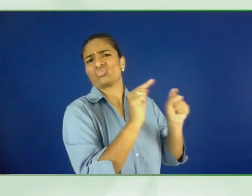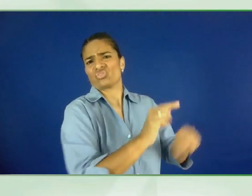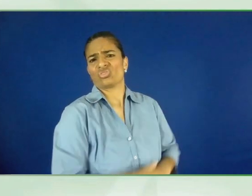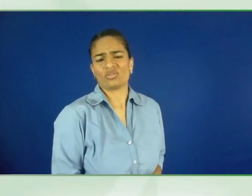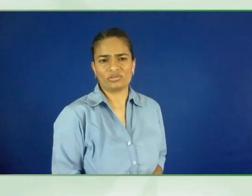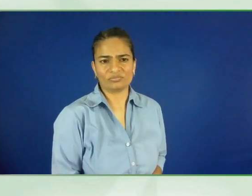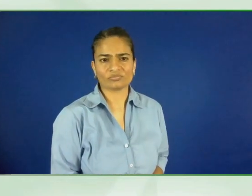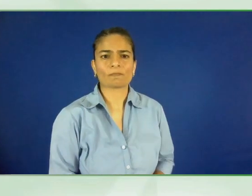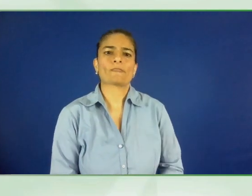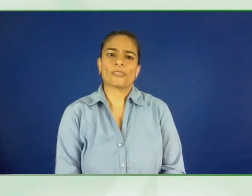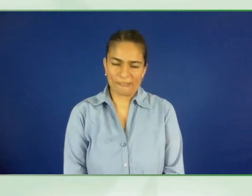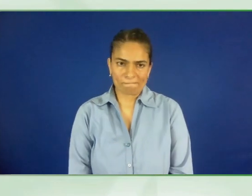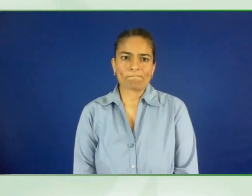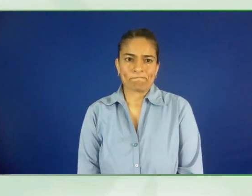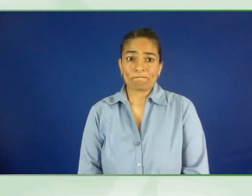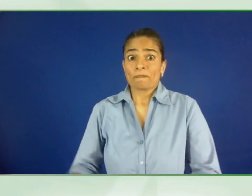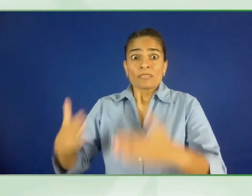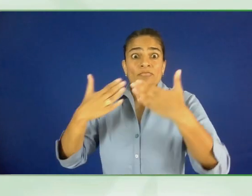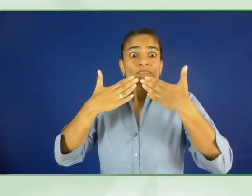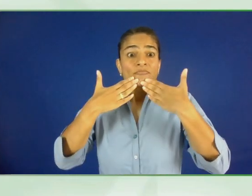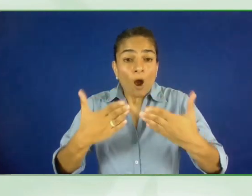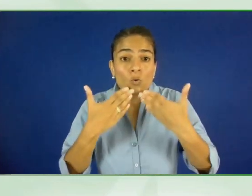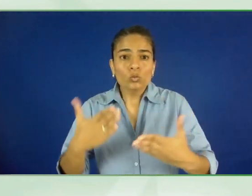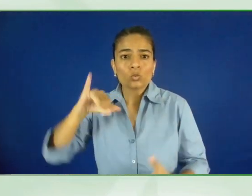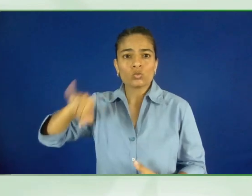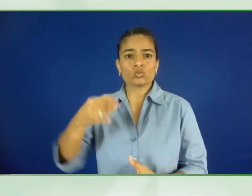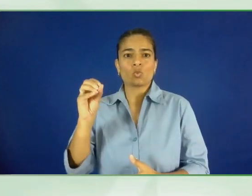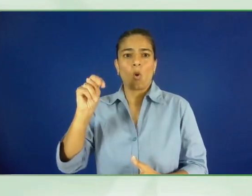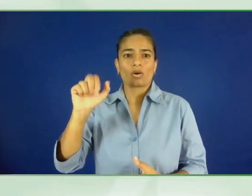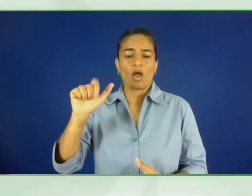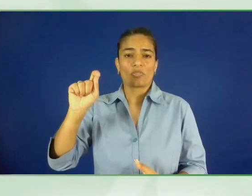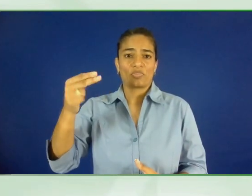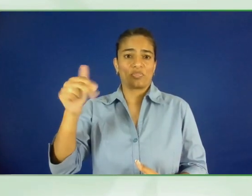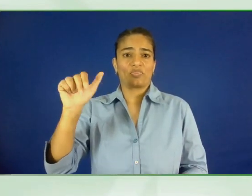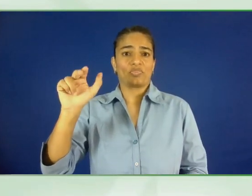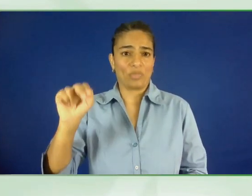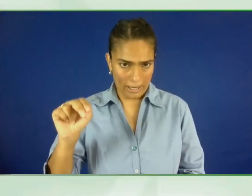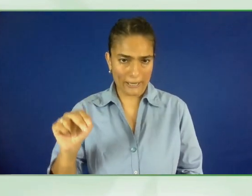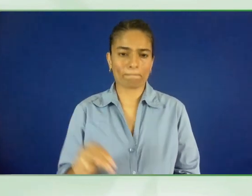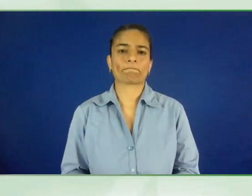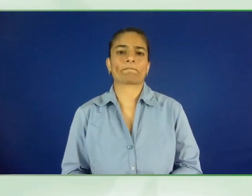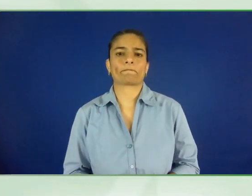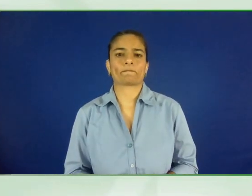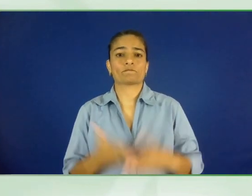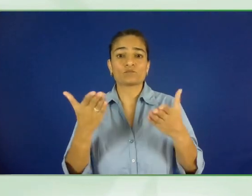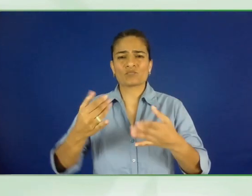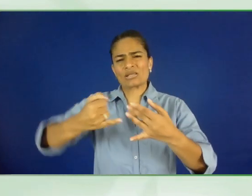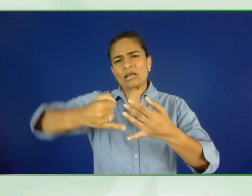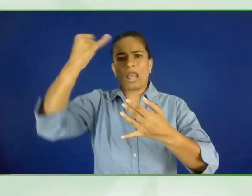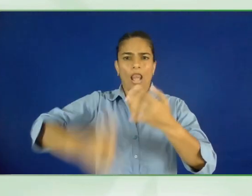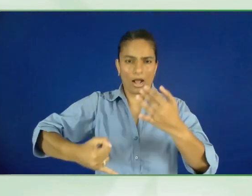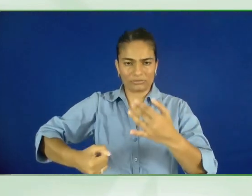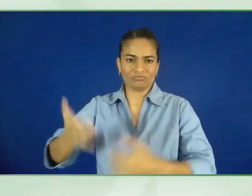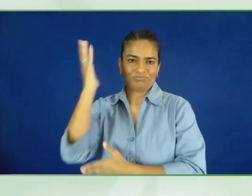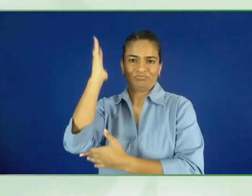Thank you, Fionnathan. And our last speaker, but not less important, is